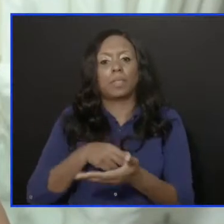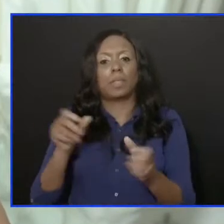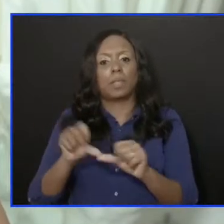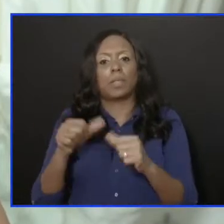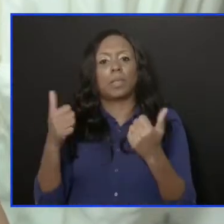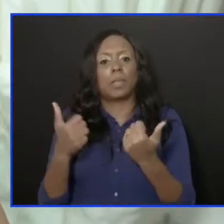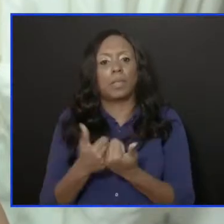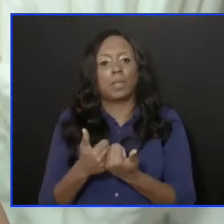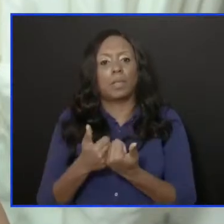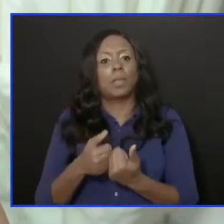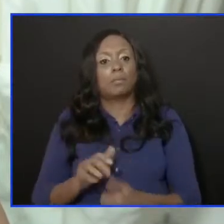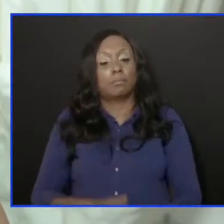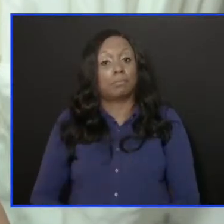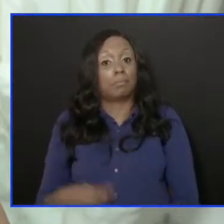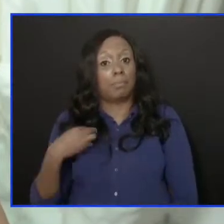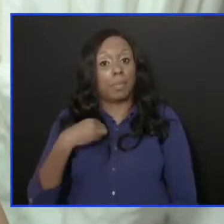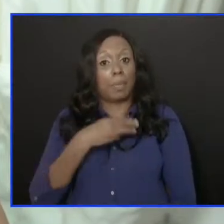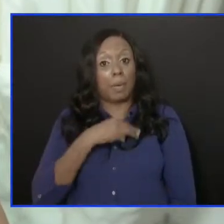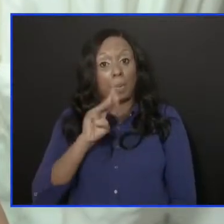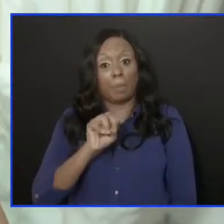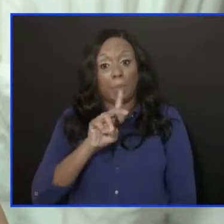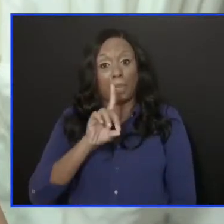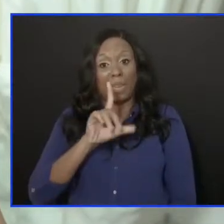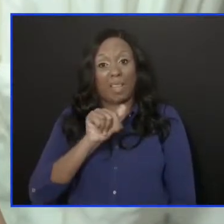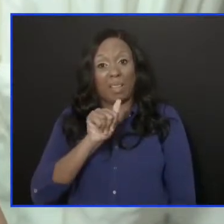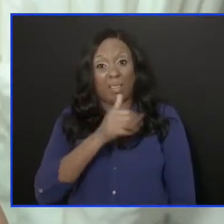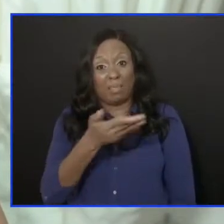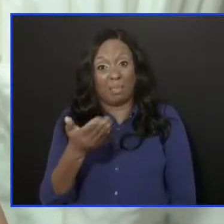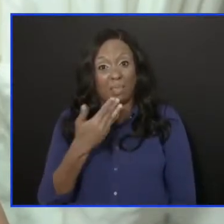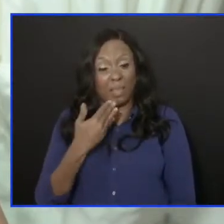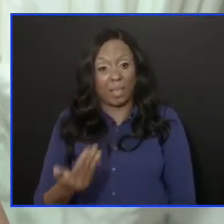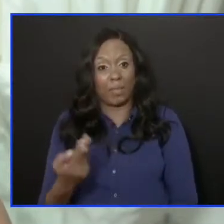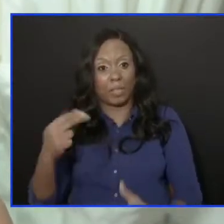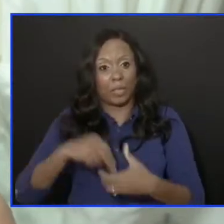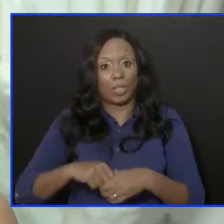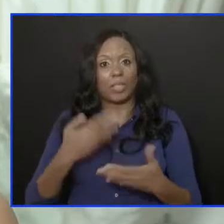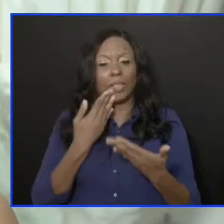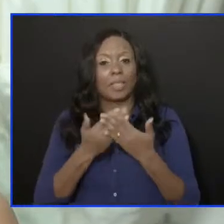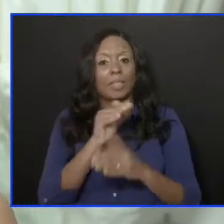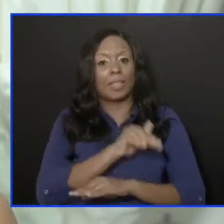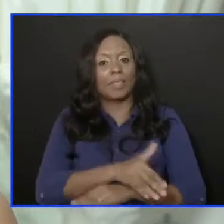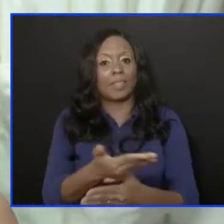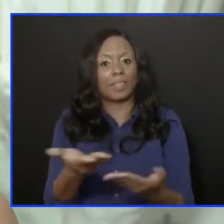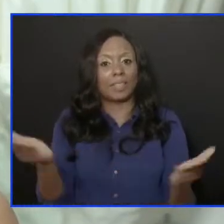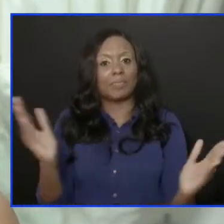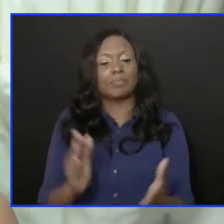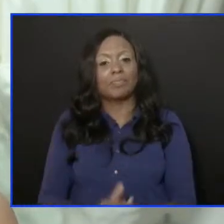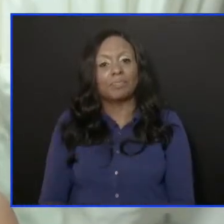Valerie Francis Miller. Members of the media, thank you, and you for joining. Good evening.